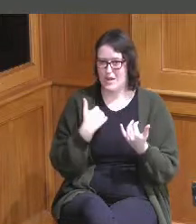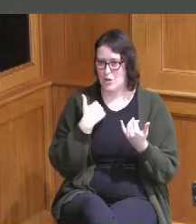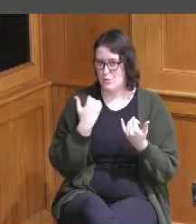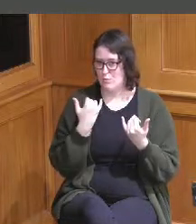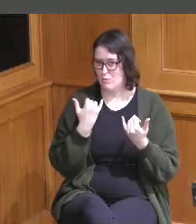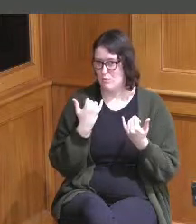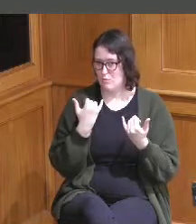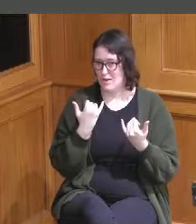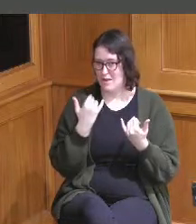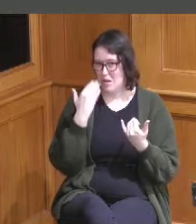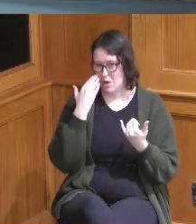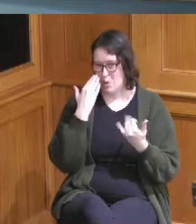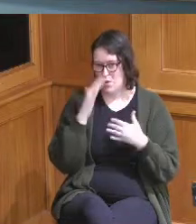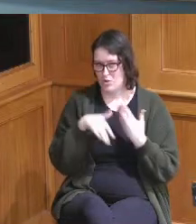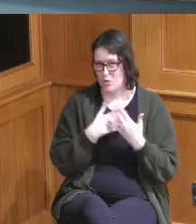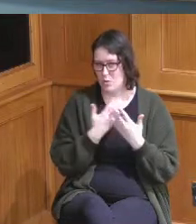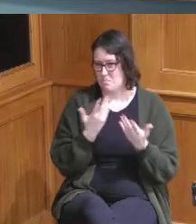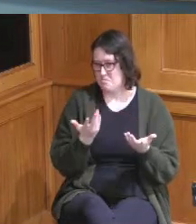at this point.